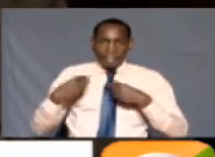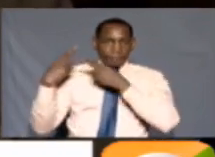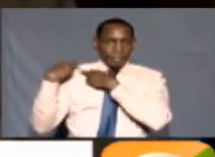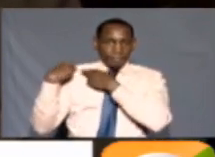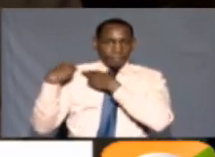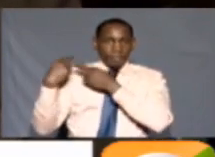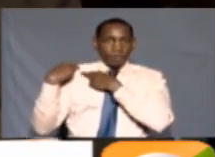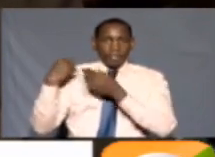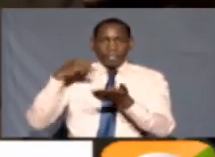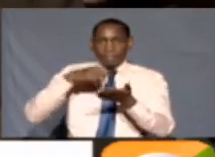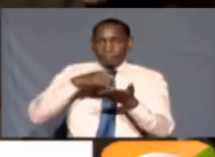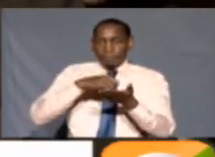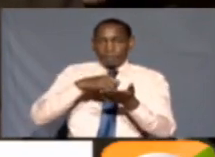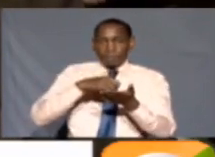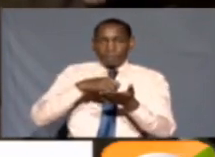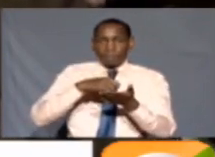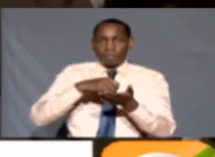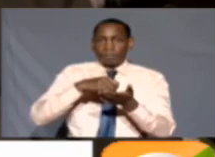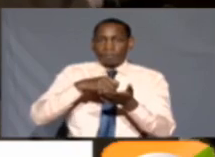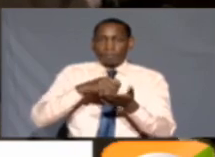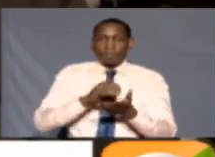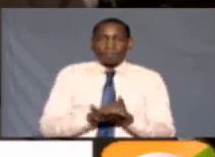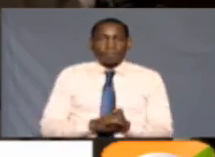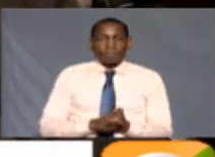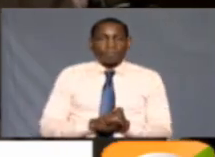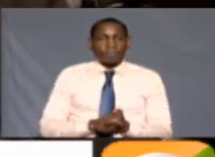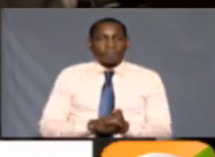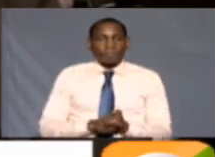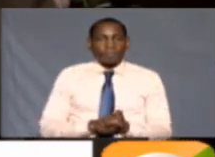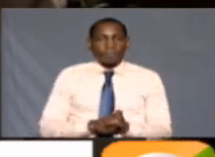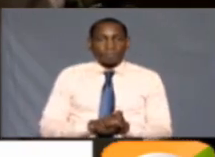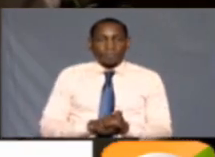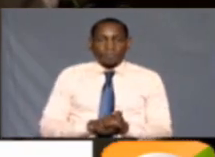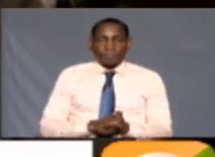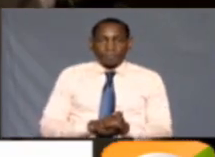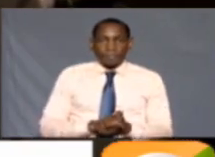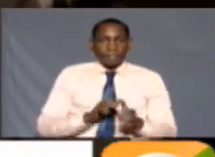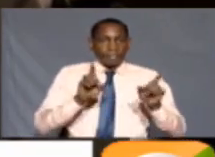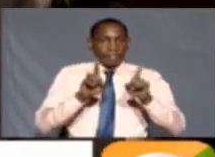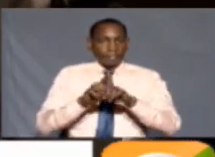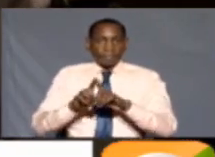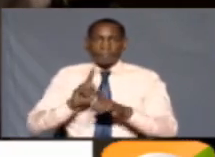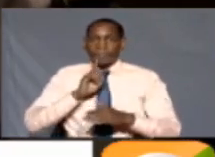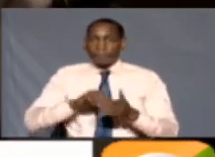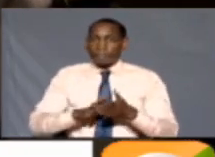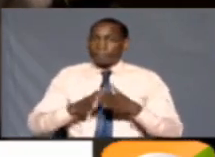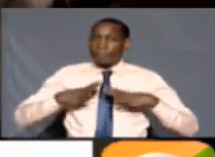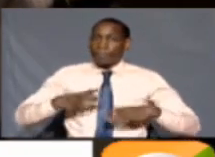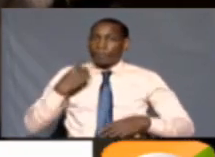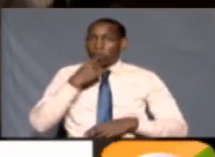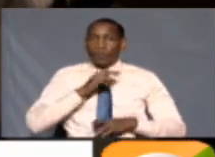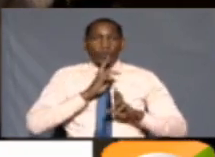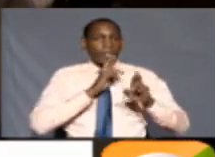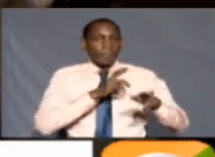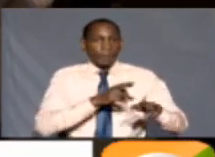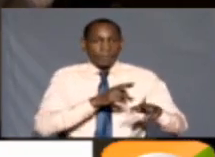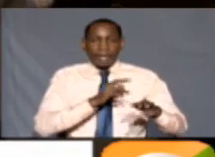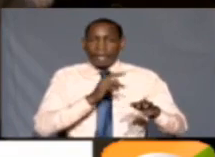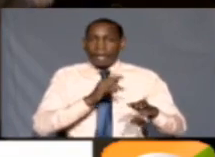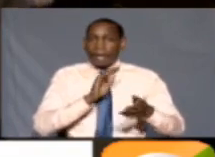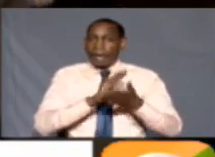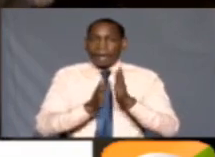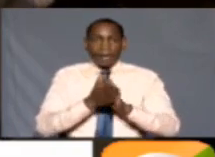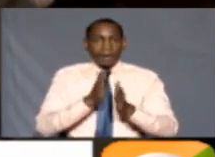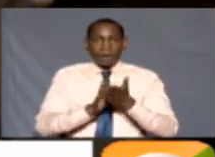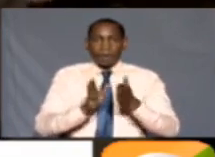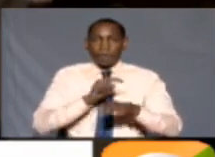their role in this cycle. Okay. I think, let me just also talk about the Whistleblower Act. We don't have